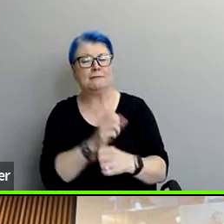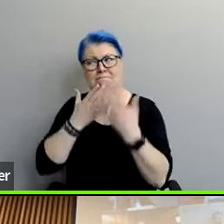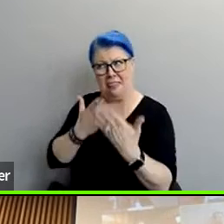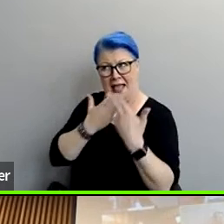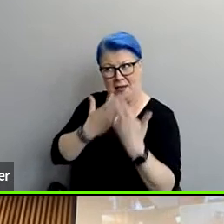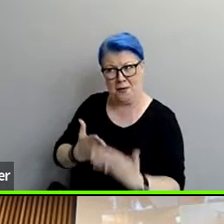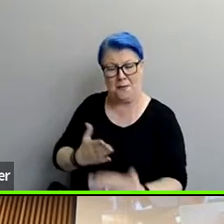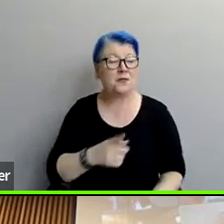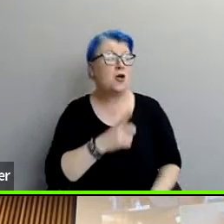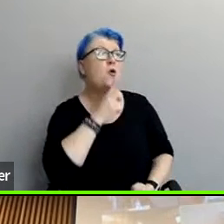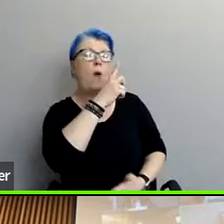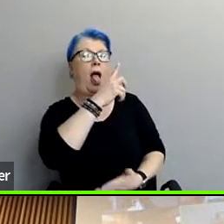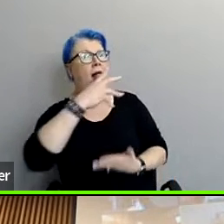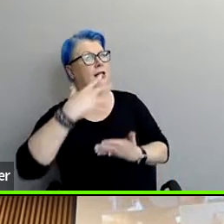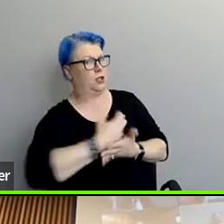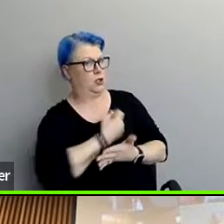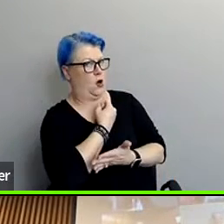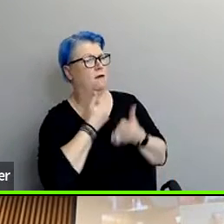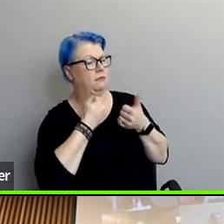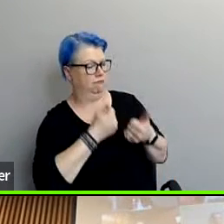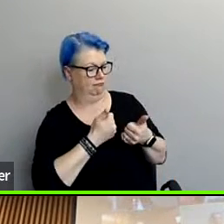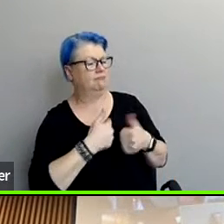Congratulations. Well deserved.